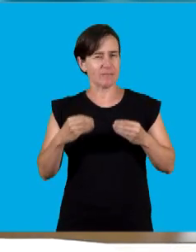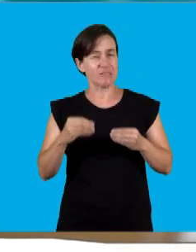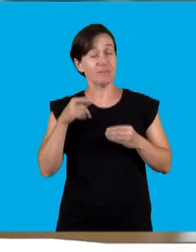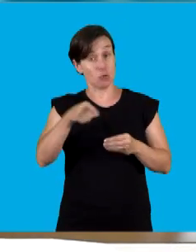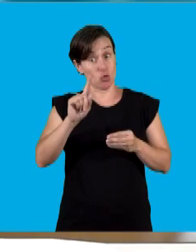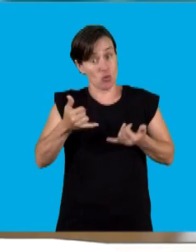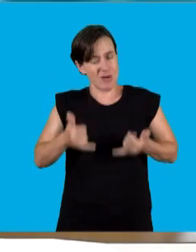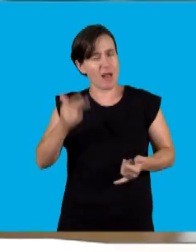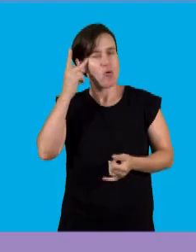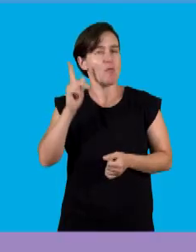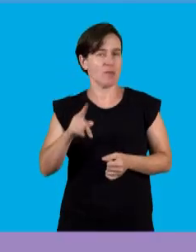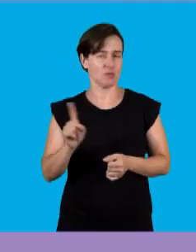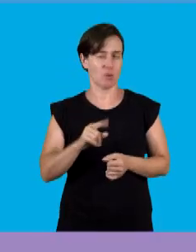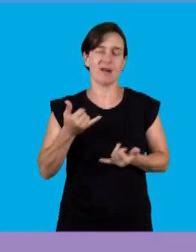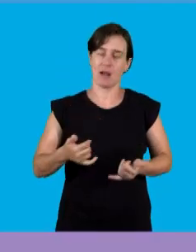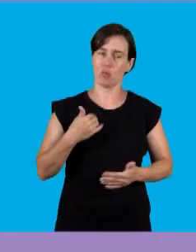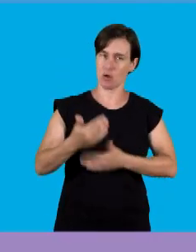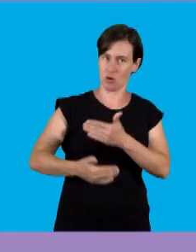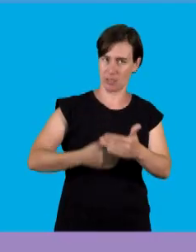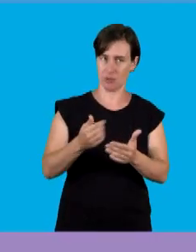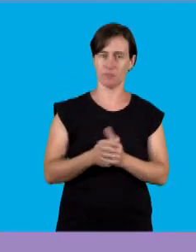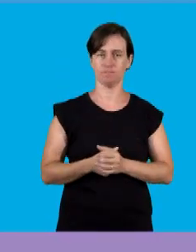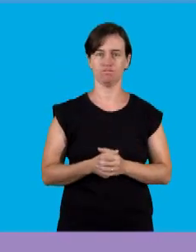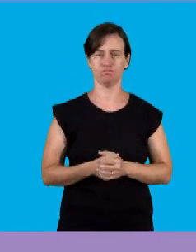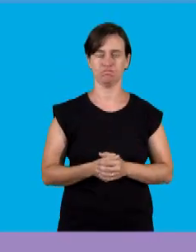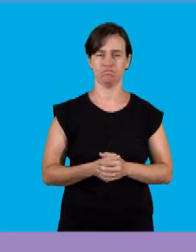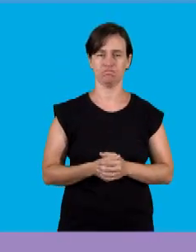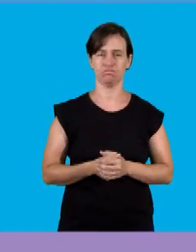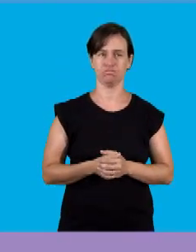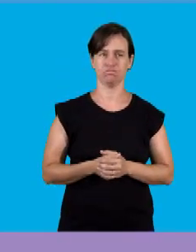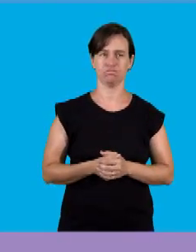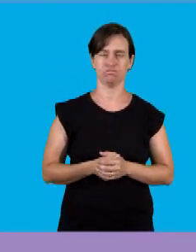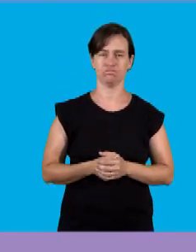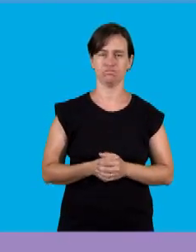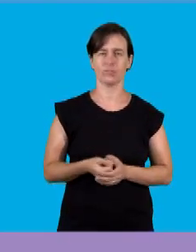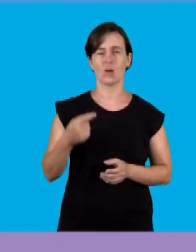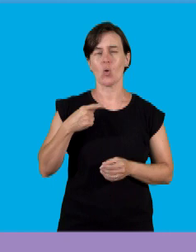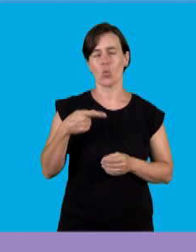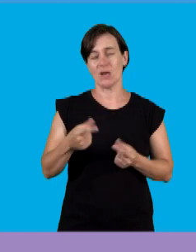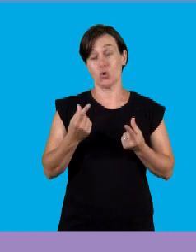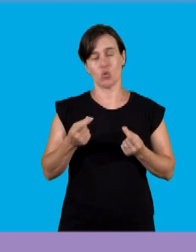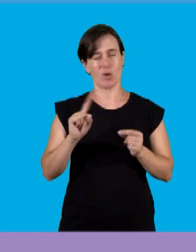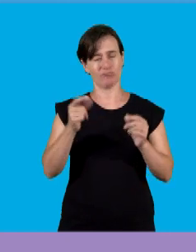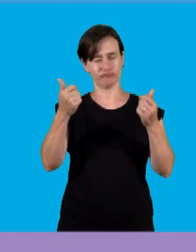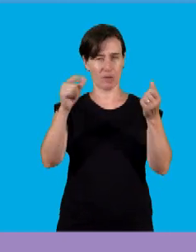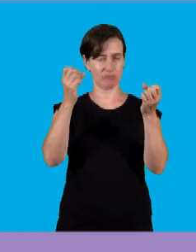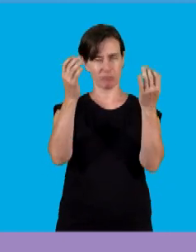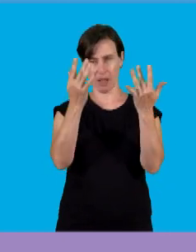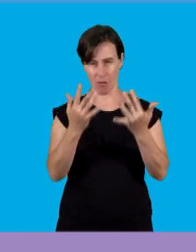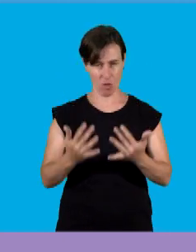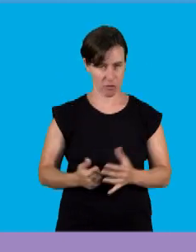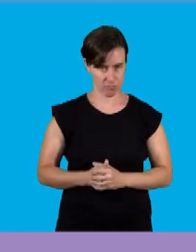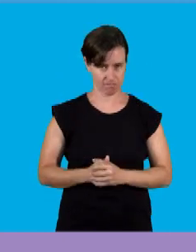Let's continue. So now we are going to work with some calculations. It says they